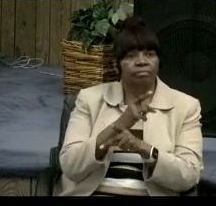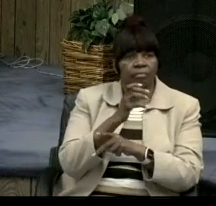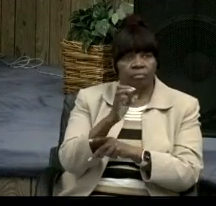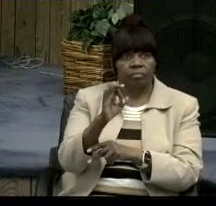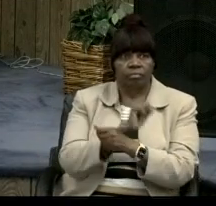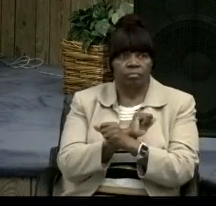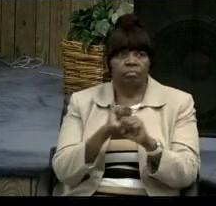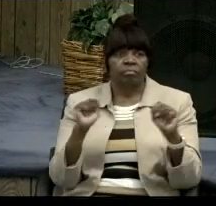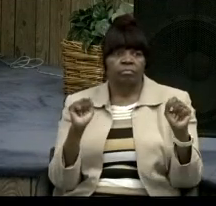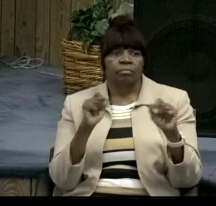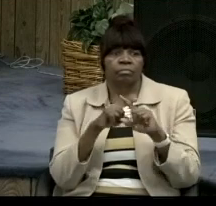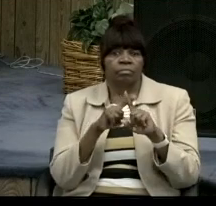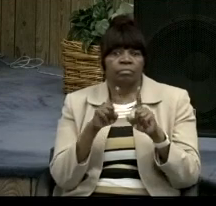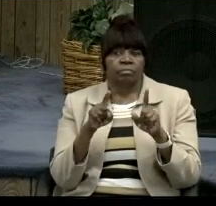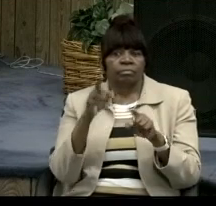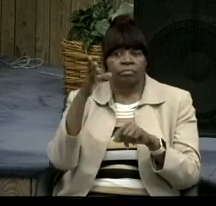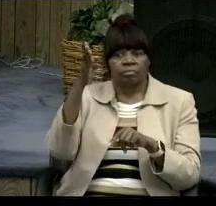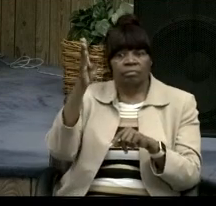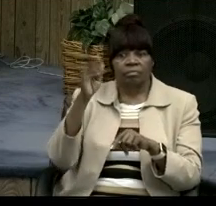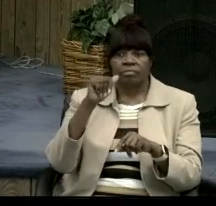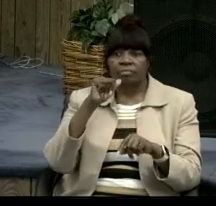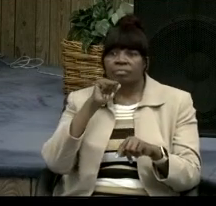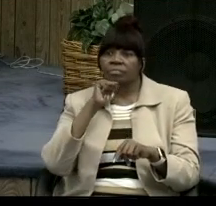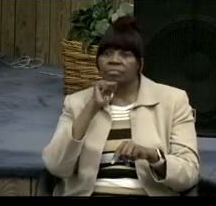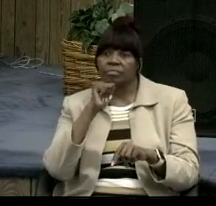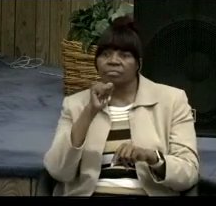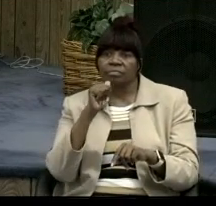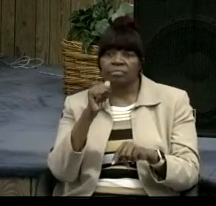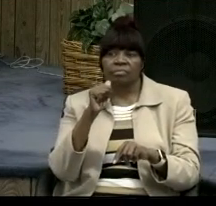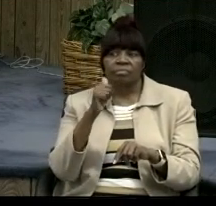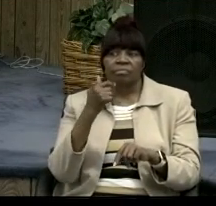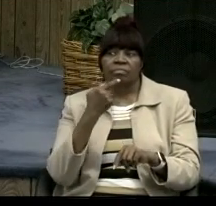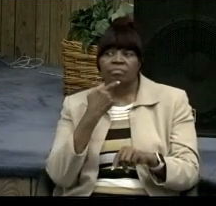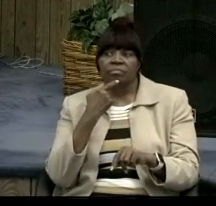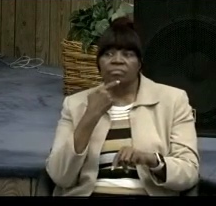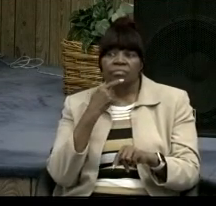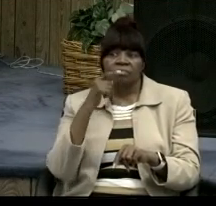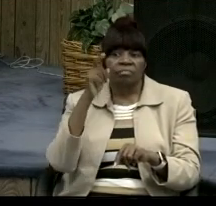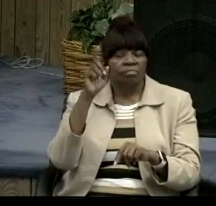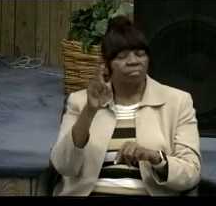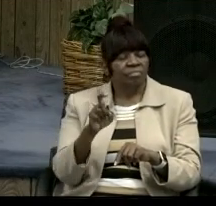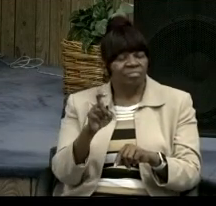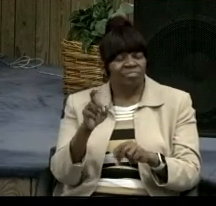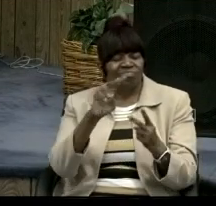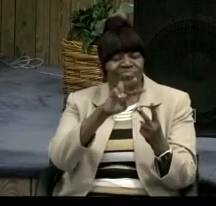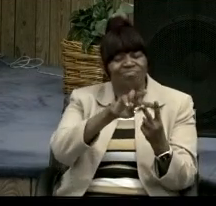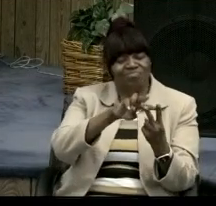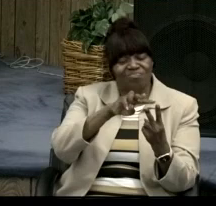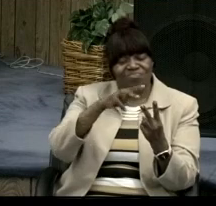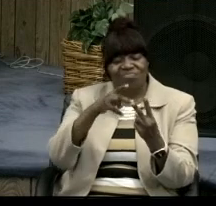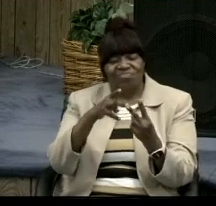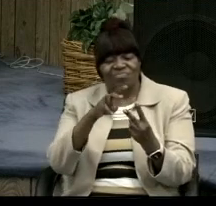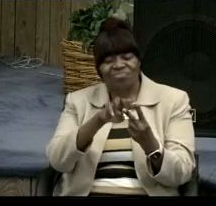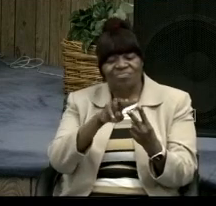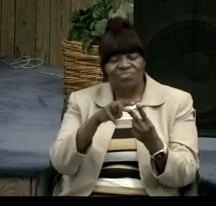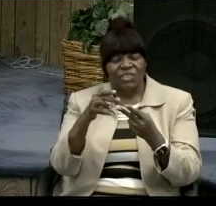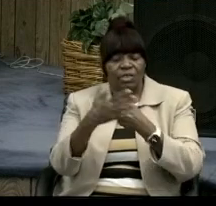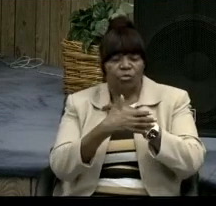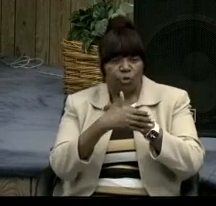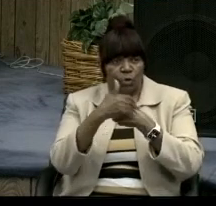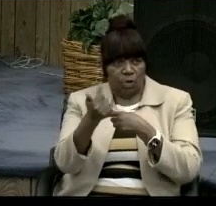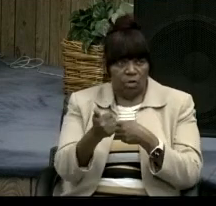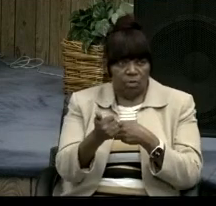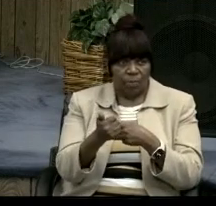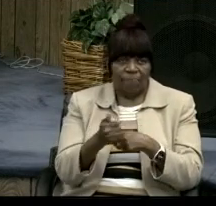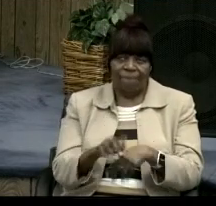But God does not say in this verse that you get either or. If you call, you get